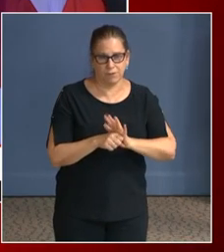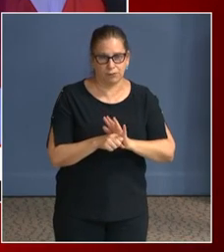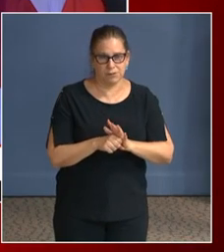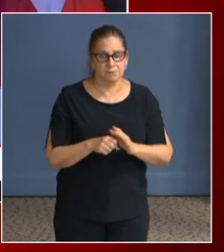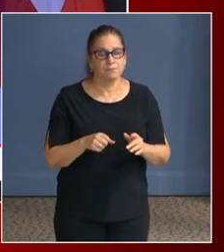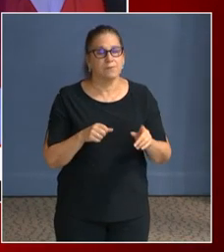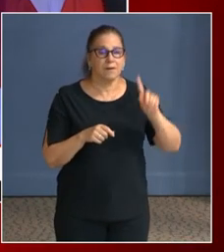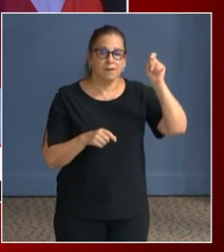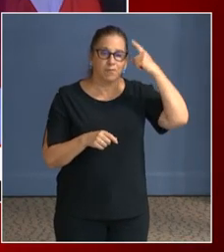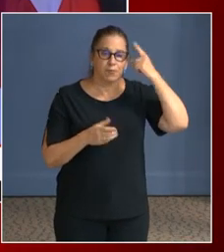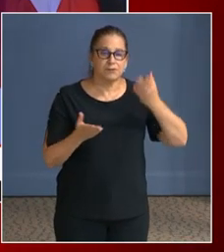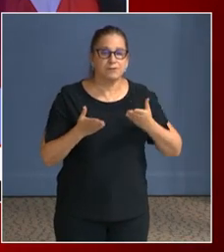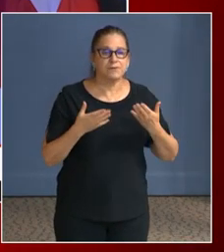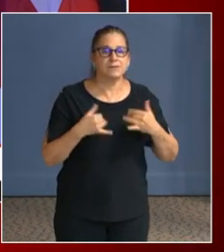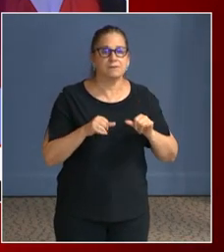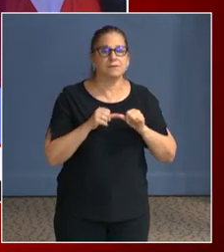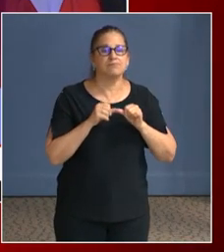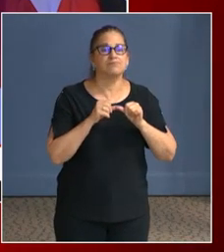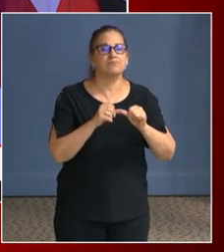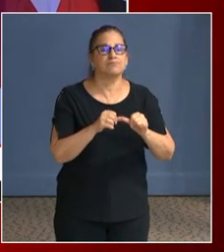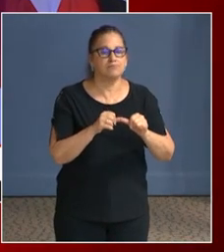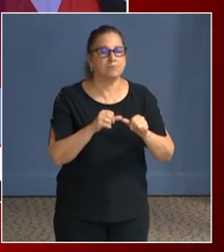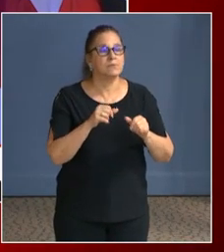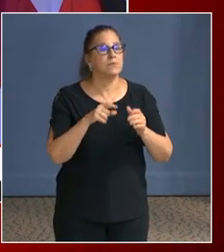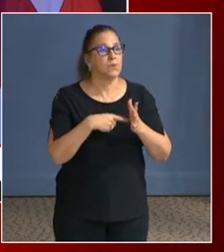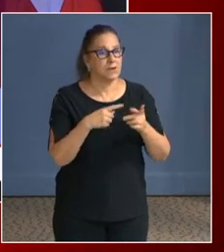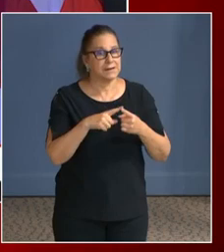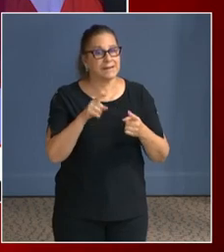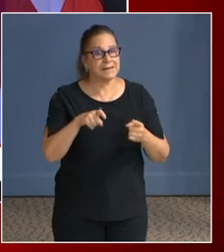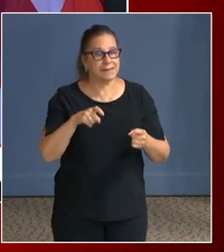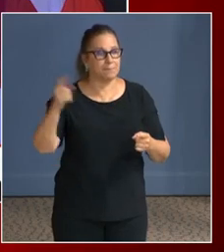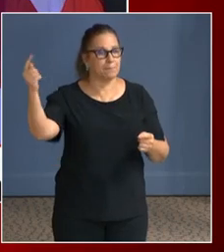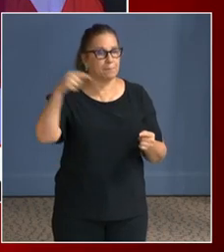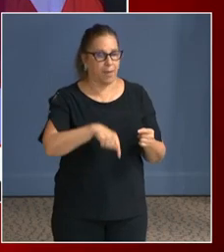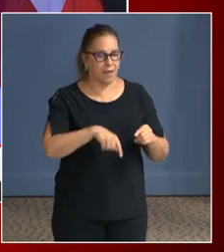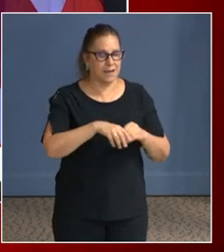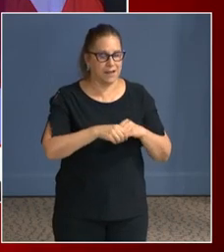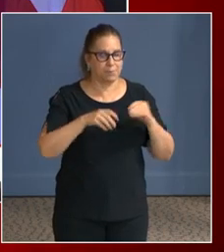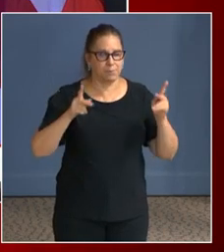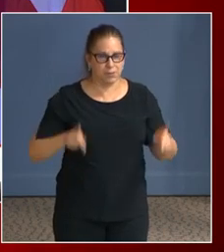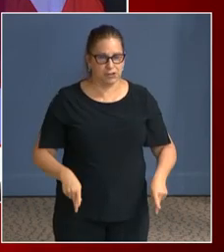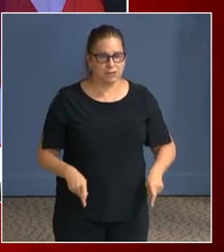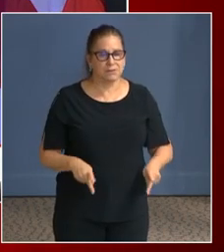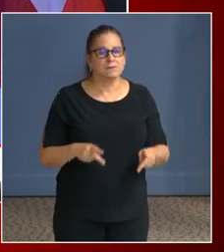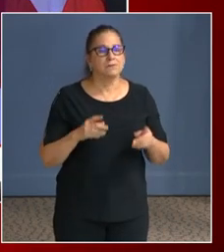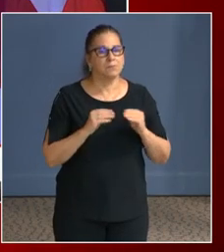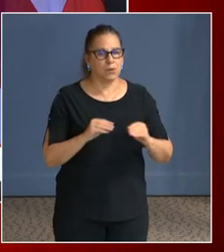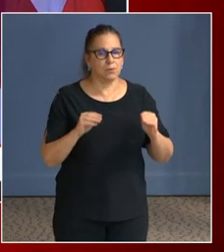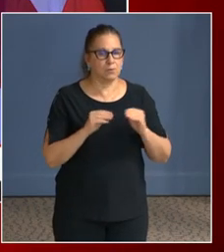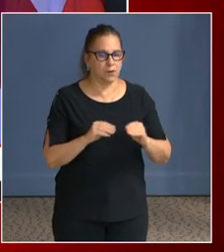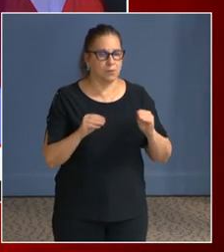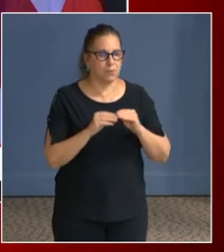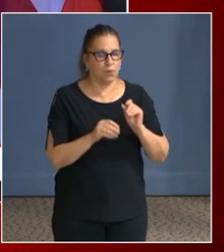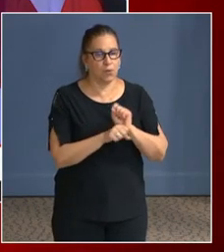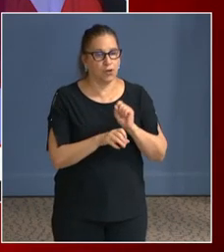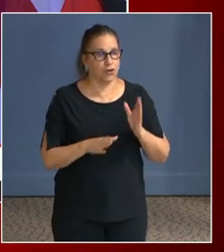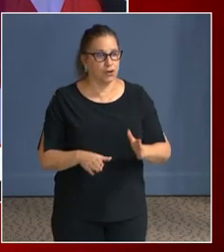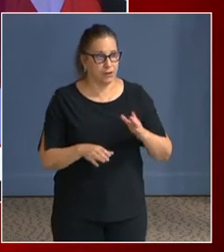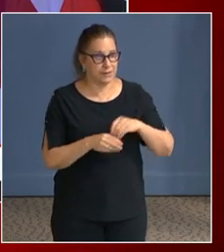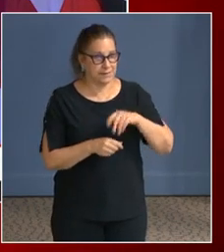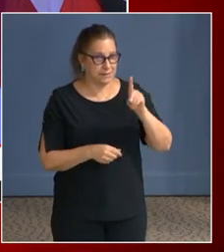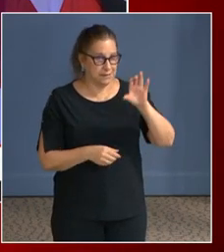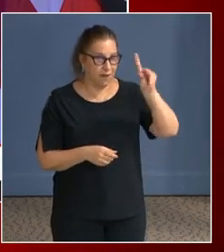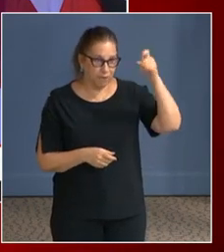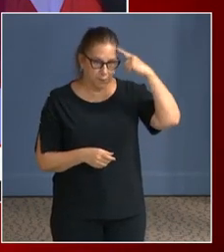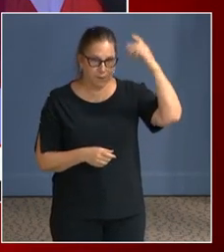have to come back to in-person service delivery. So more and more DC government workers will have